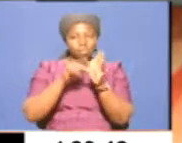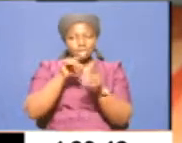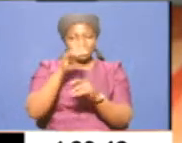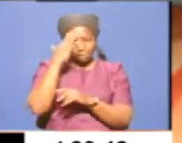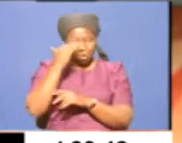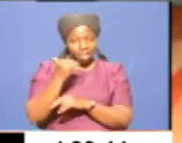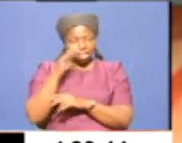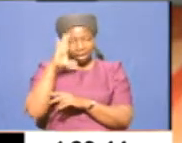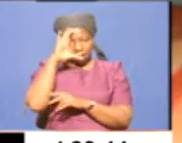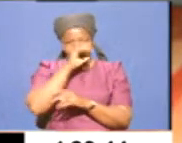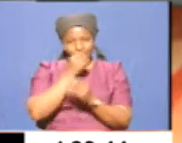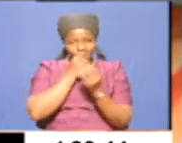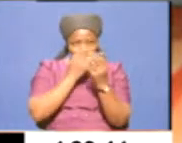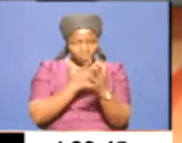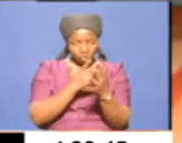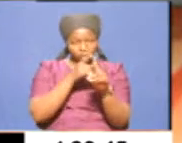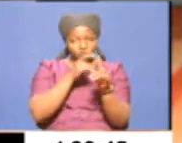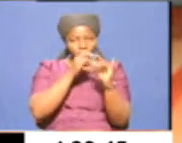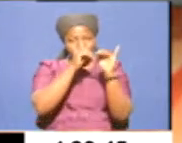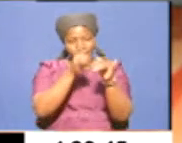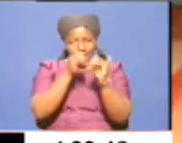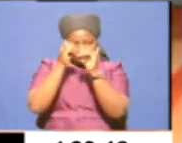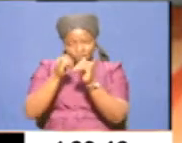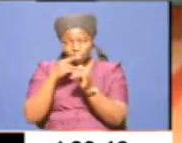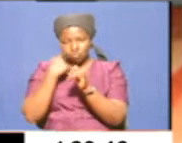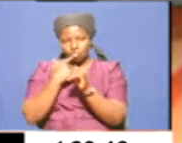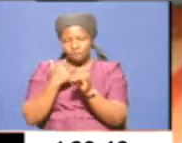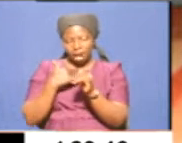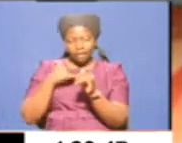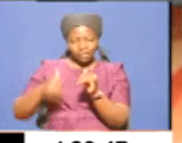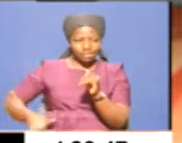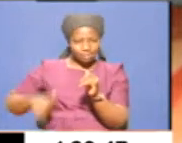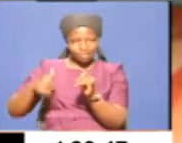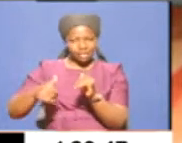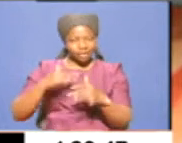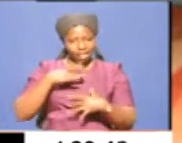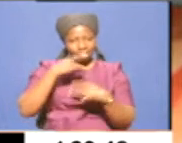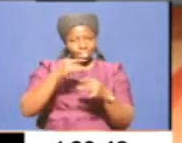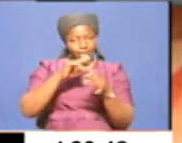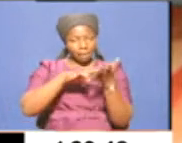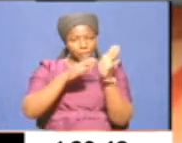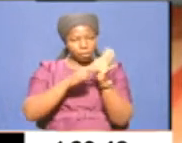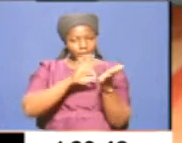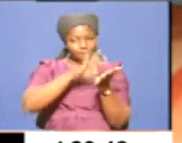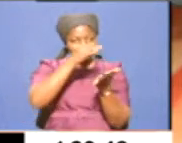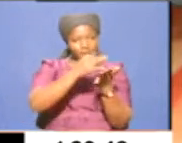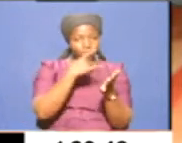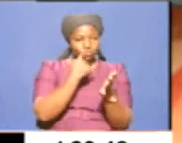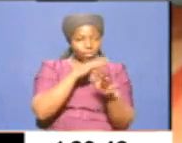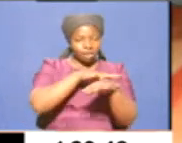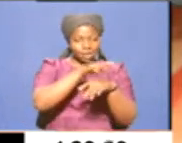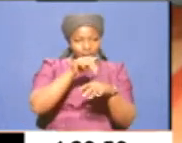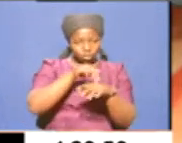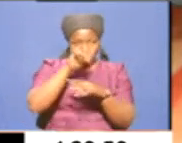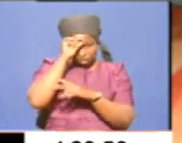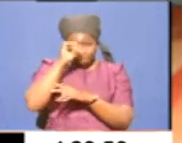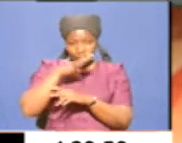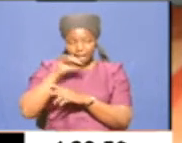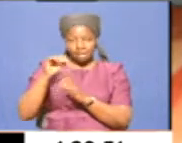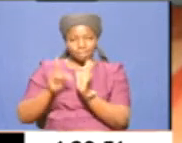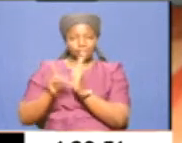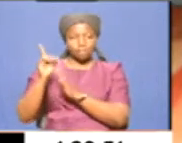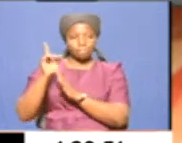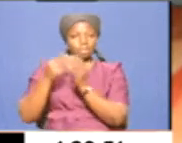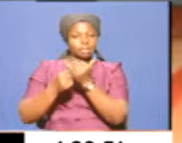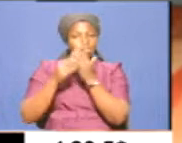misinformation peddled by individuals with selfish interests. The project is jointly funded by the national government and development partners.